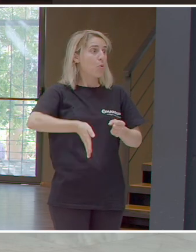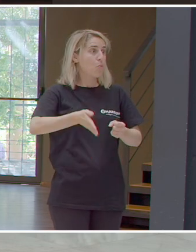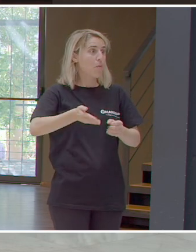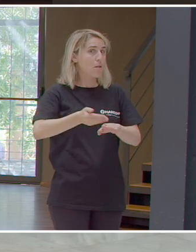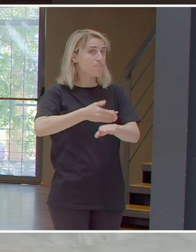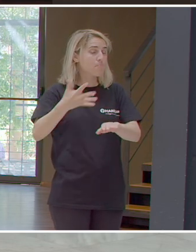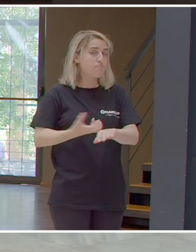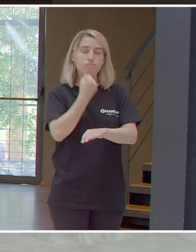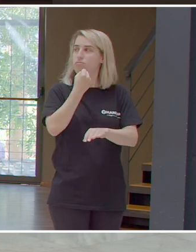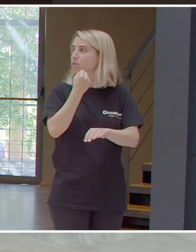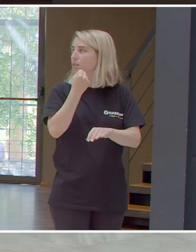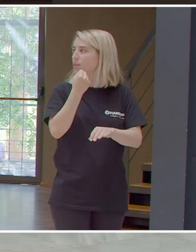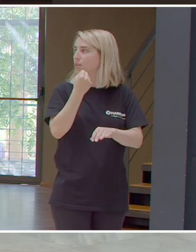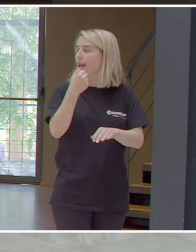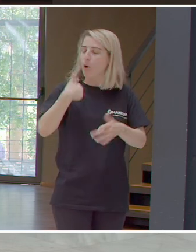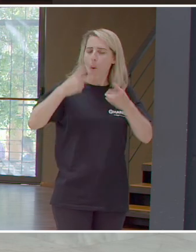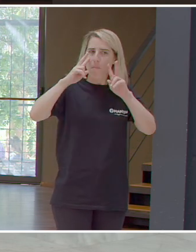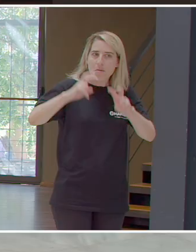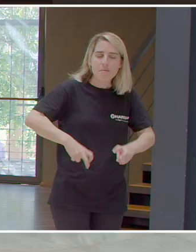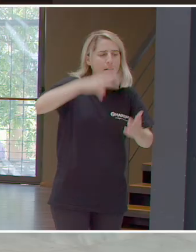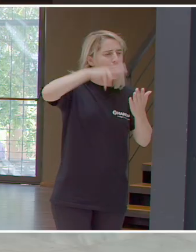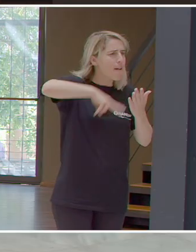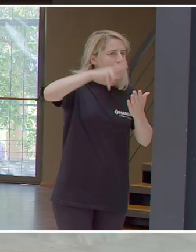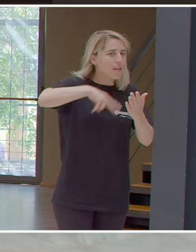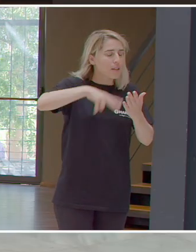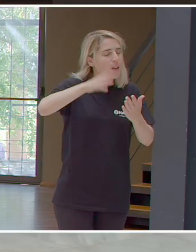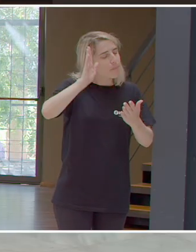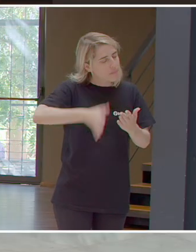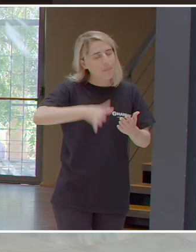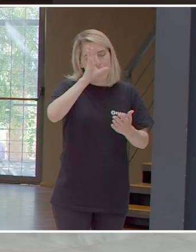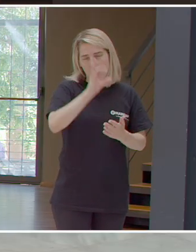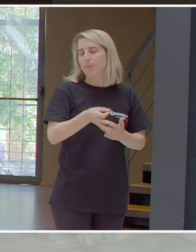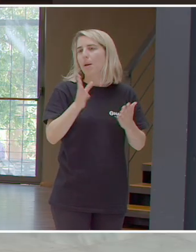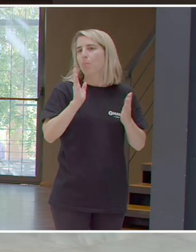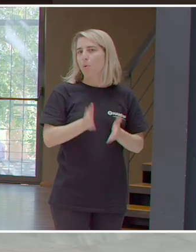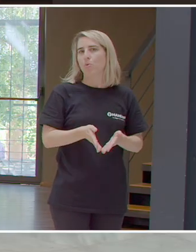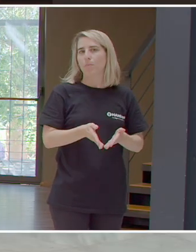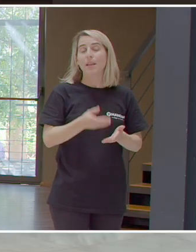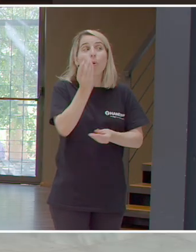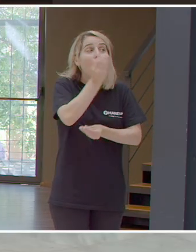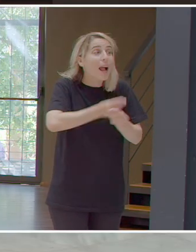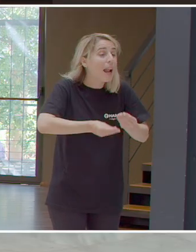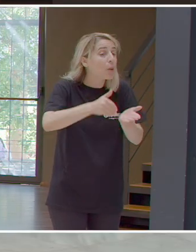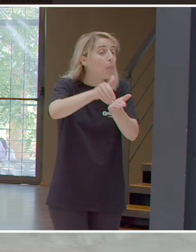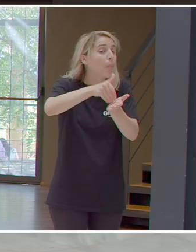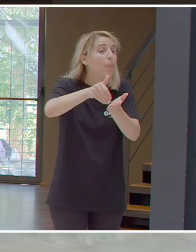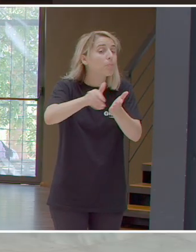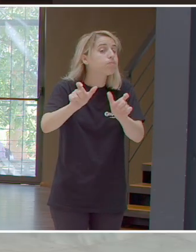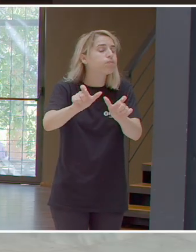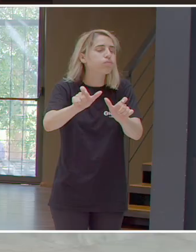then I did some research, I read studies, and actually there is. The best thing you can do to prevent so